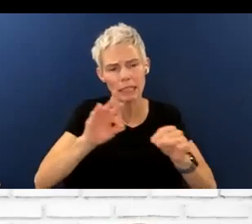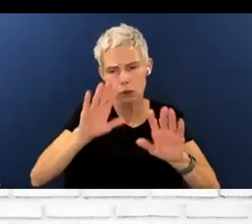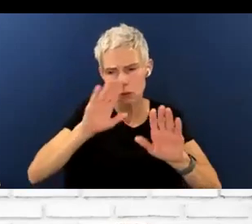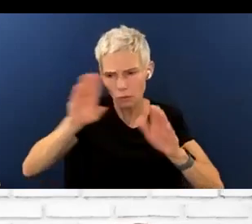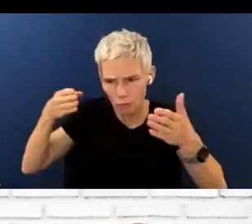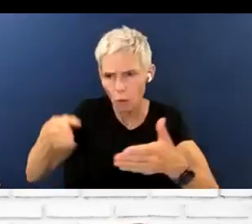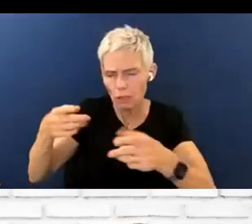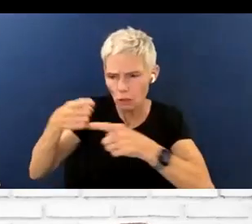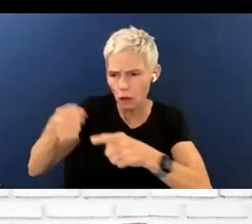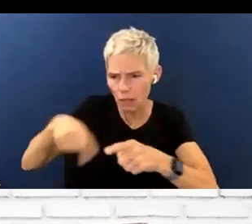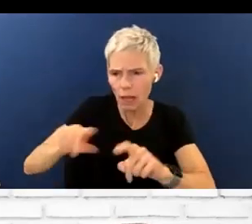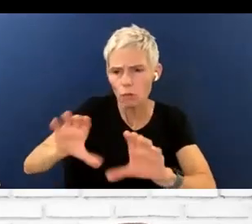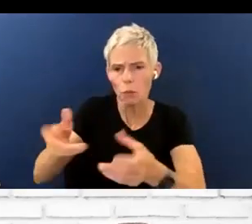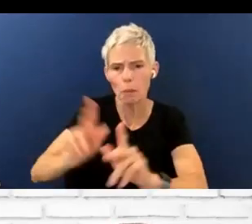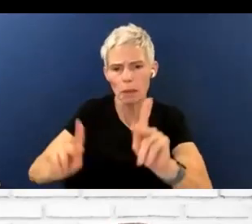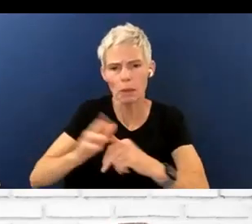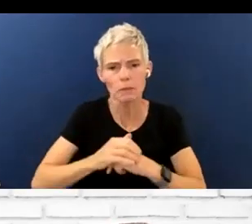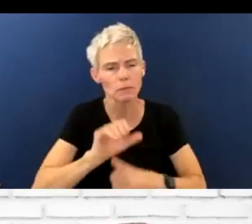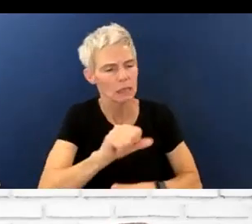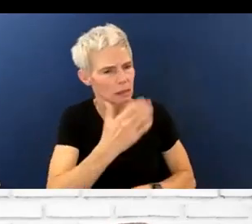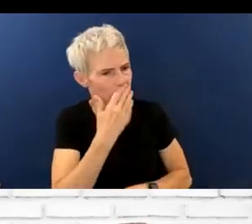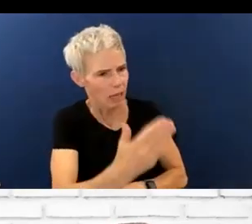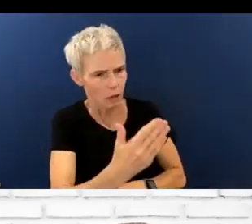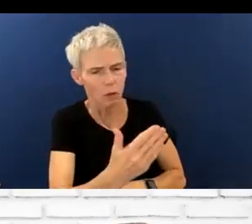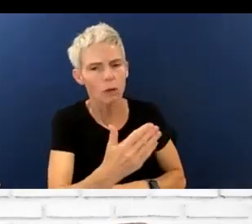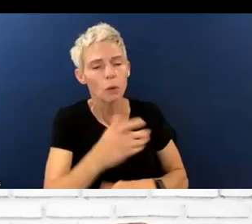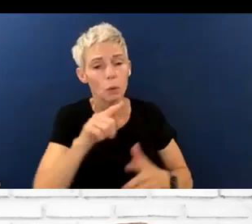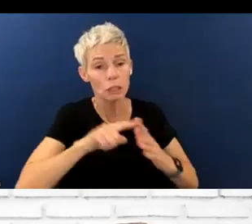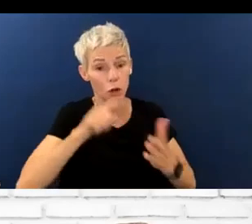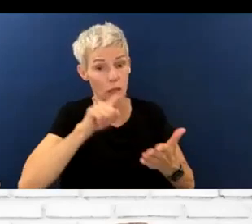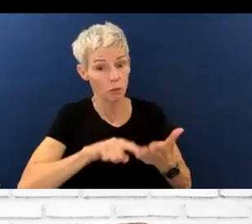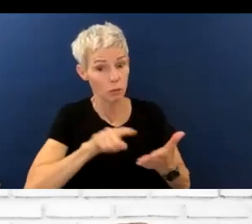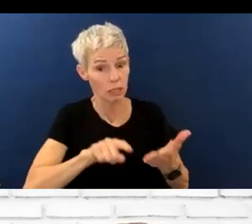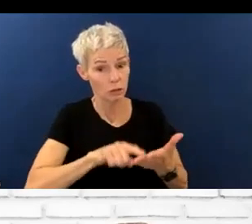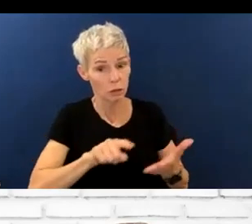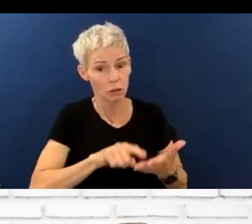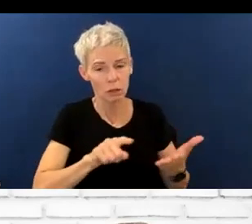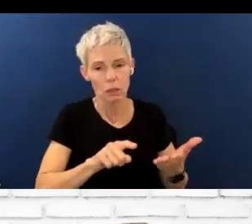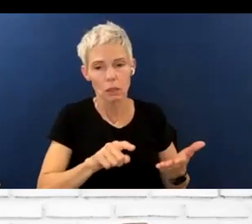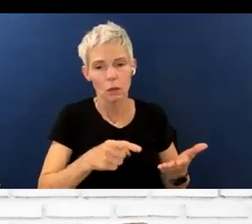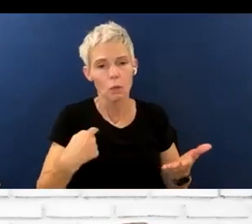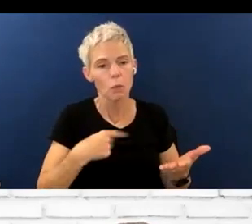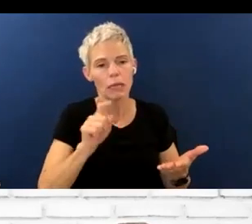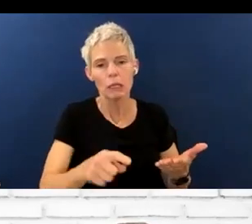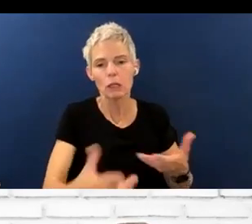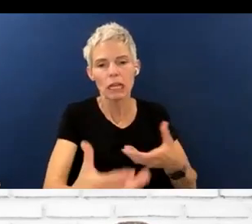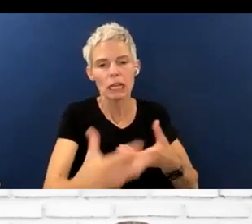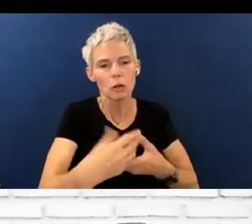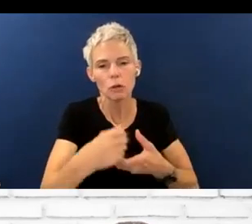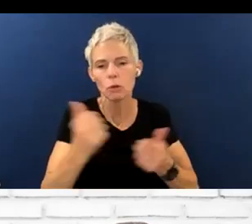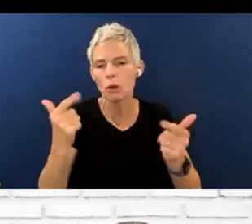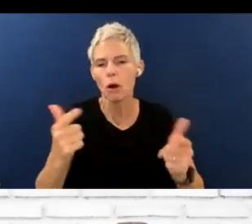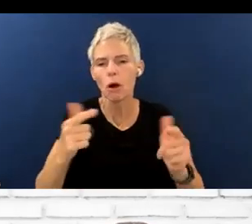appreciate the question, and just an acknowledgement that when we started this research, we knew that we were not going to be able to include all groups